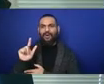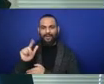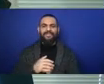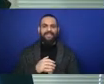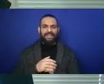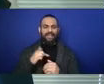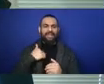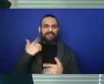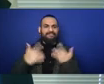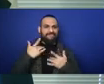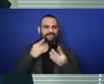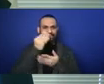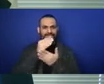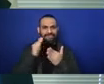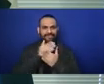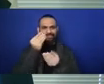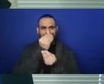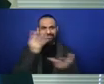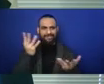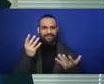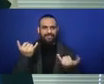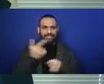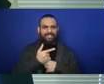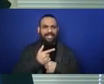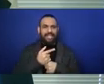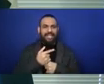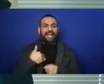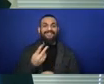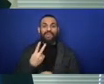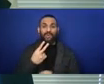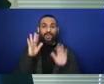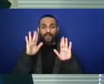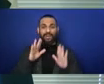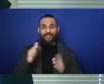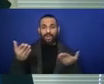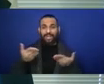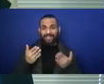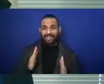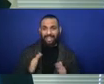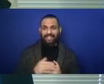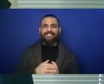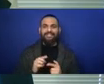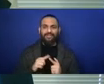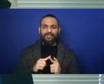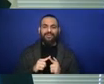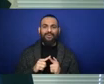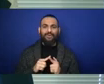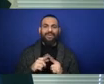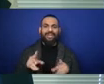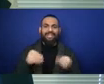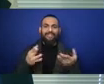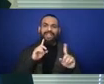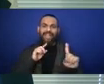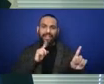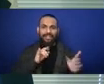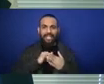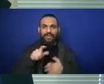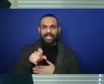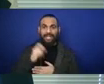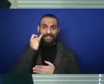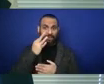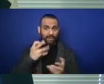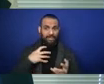great information with you and to have two really wonderful guests to help us get you the answers that you need. Si gusta